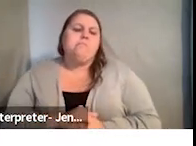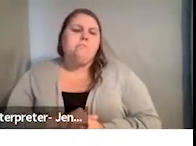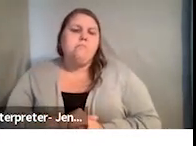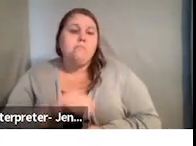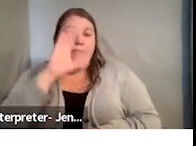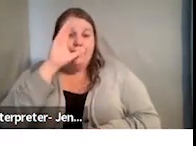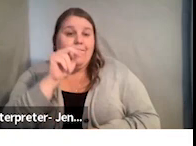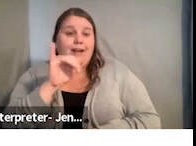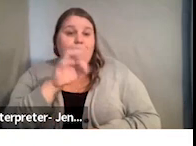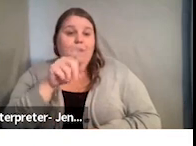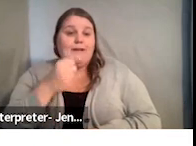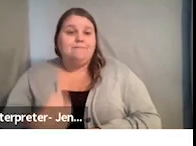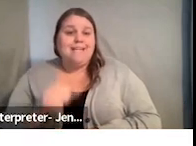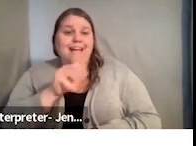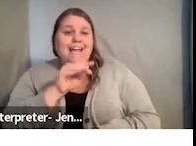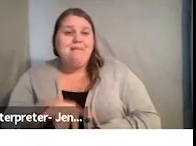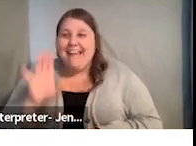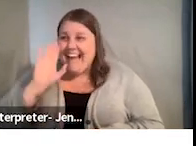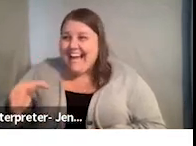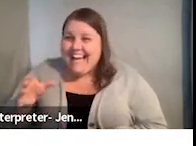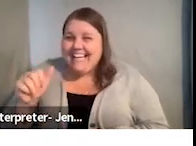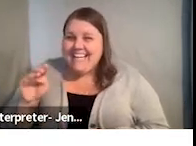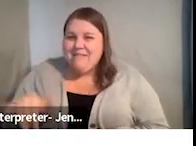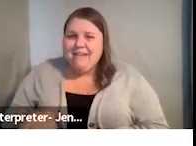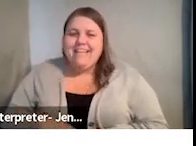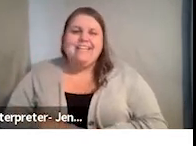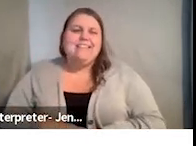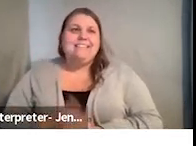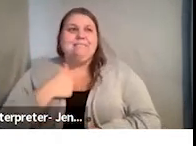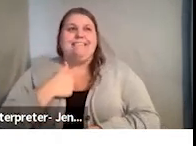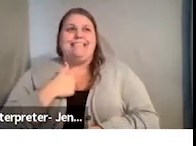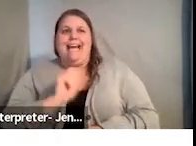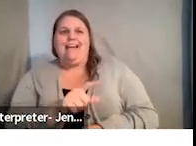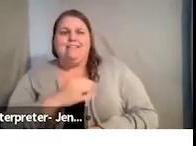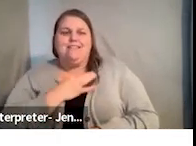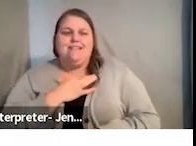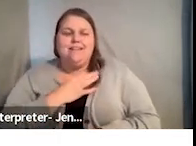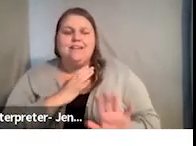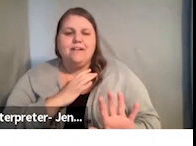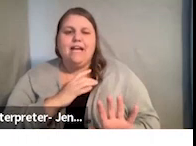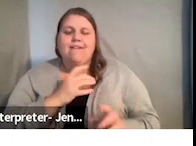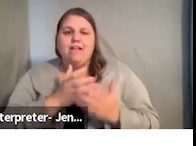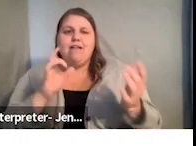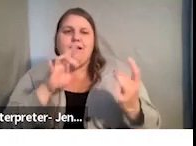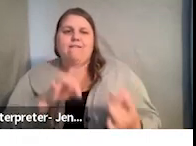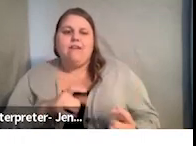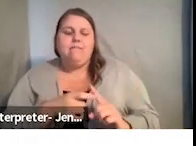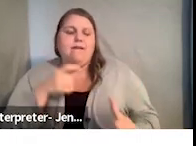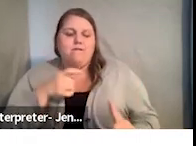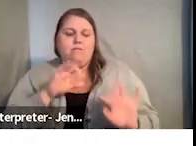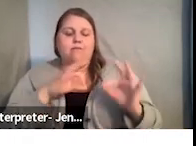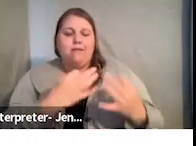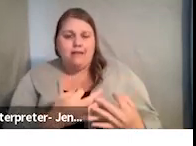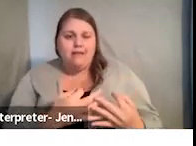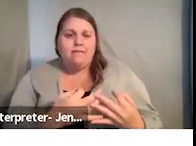Hi, Naoka, it's Amy. Oh, Awesome. hi, Amy. It was Hi. me. I've been Yes. getting a lot of feedback from